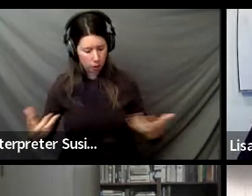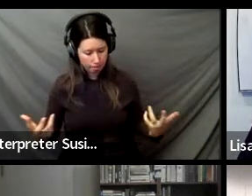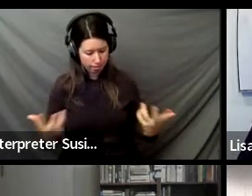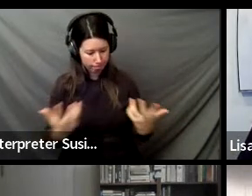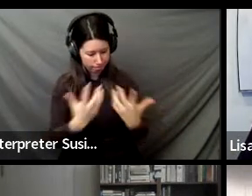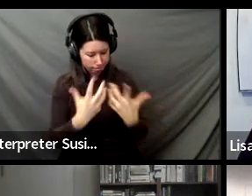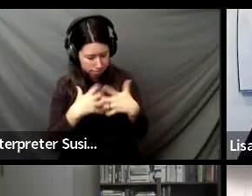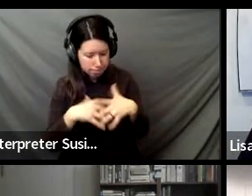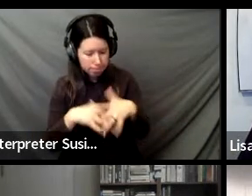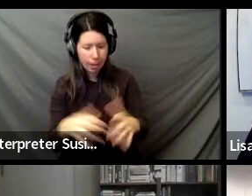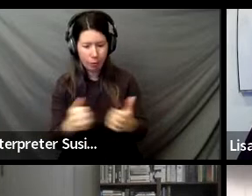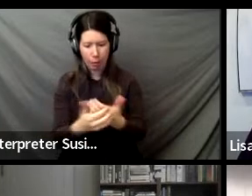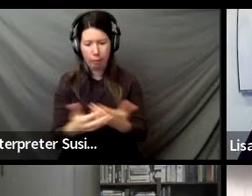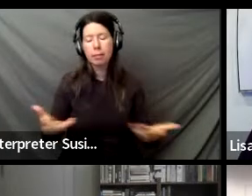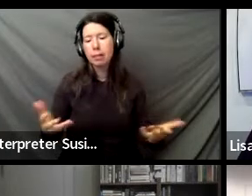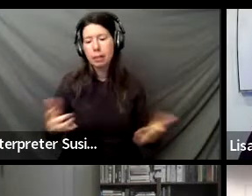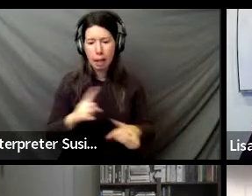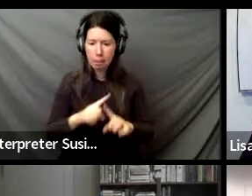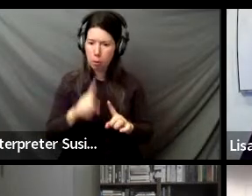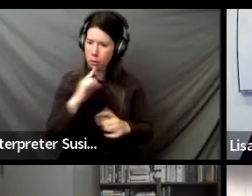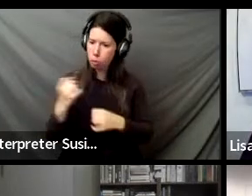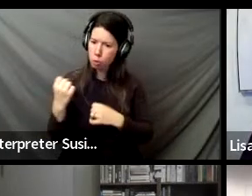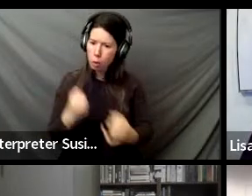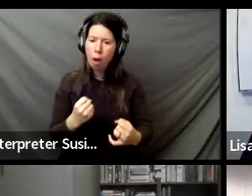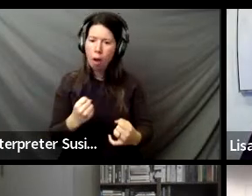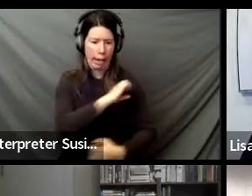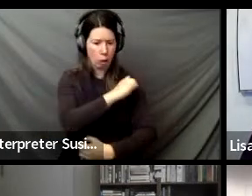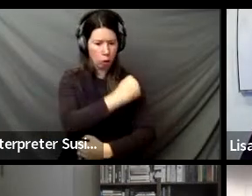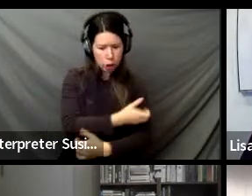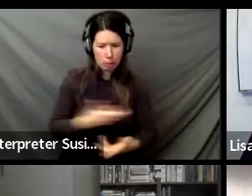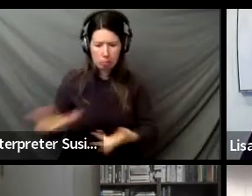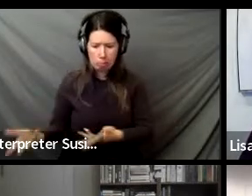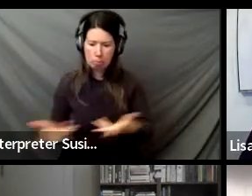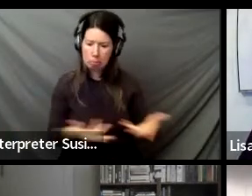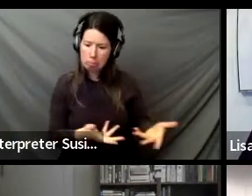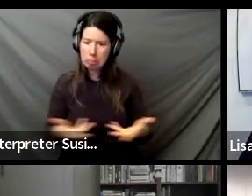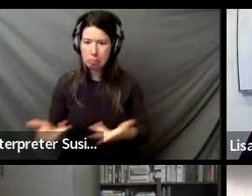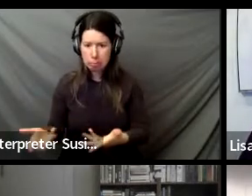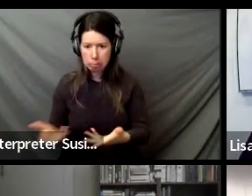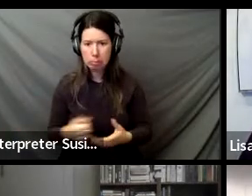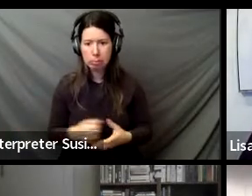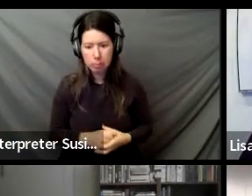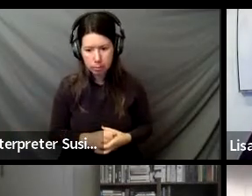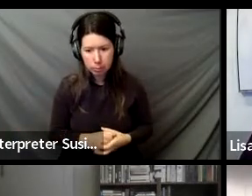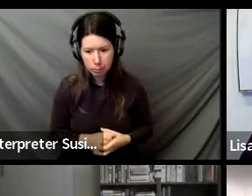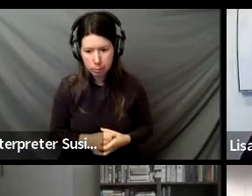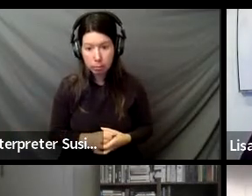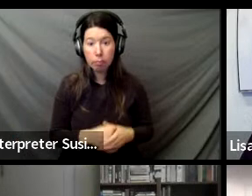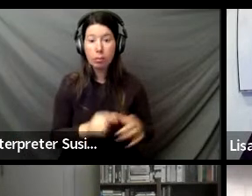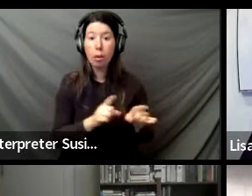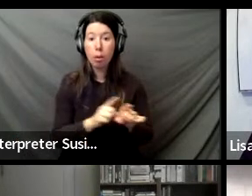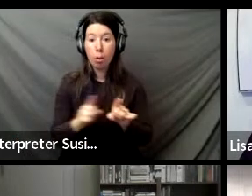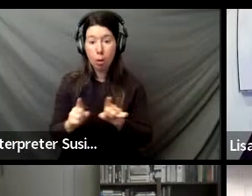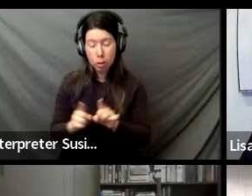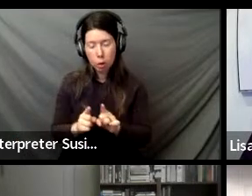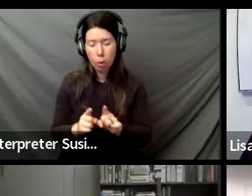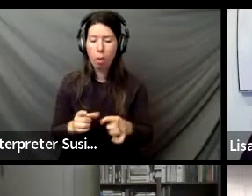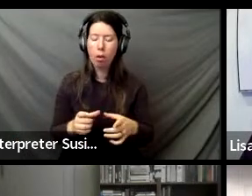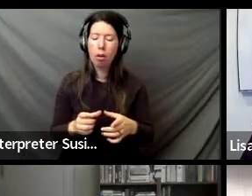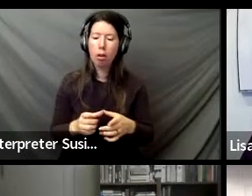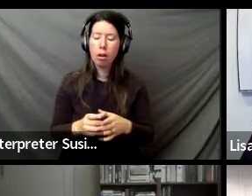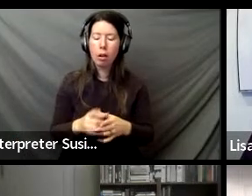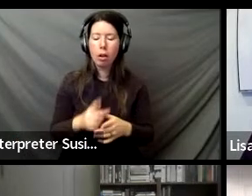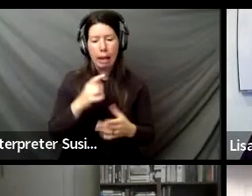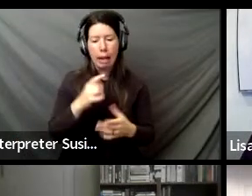very much a dynamic energy. I would also be remiss if I didn't say that there was a uniform acknowledgement